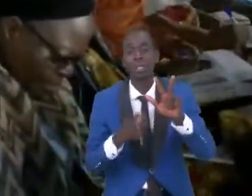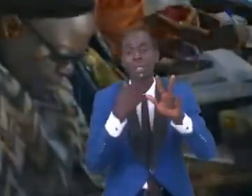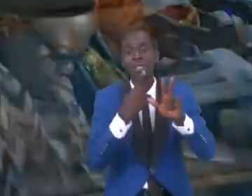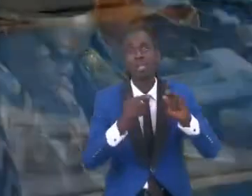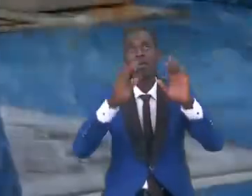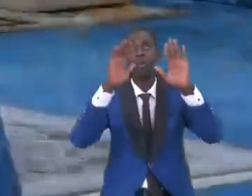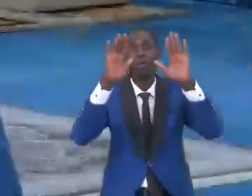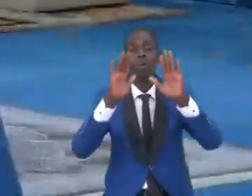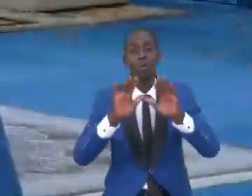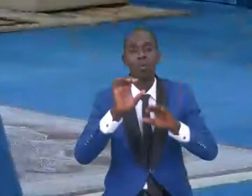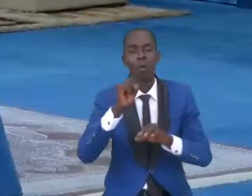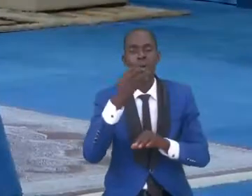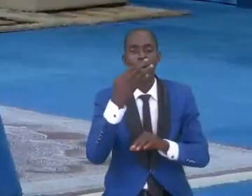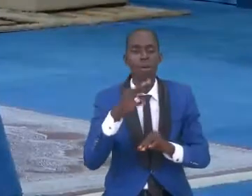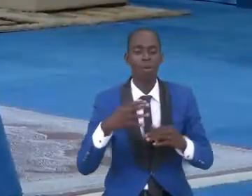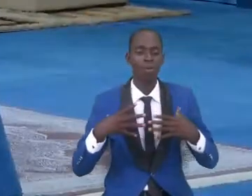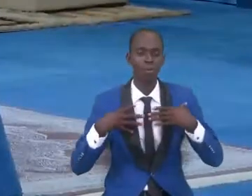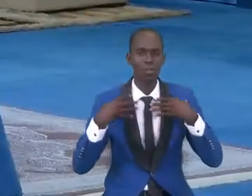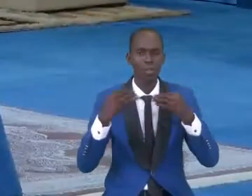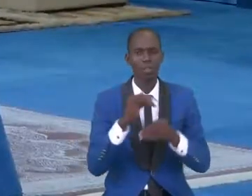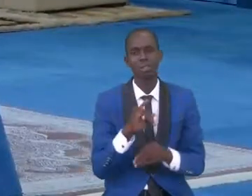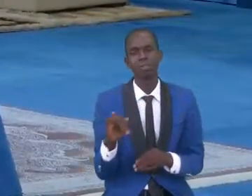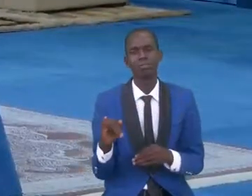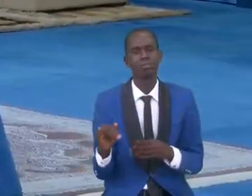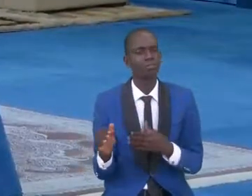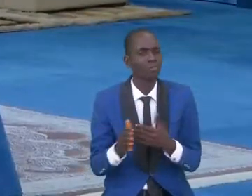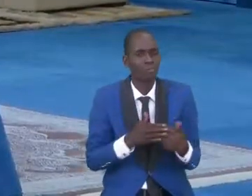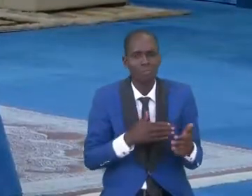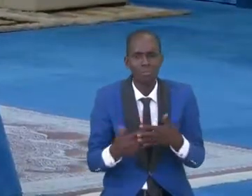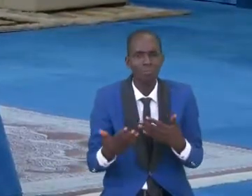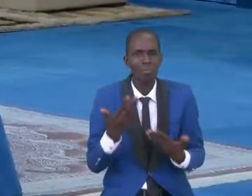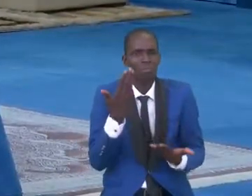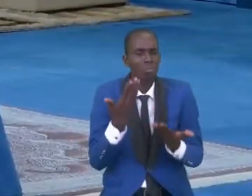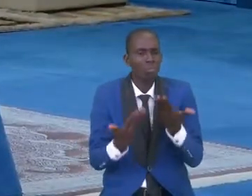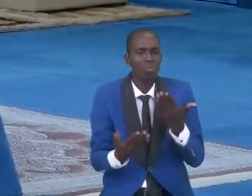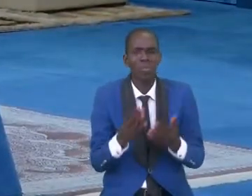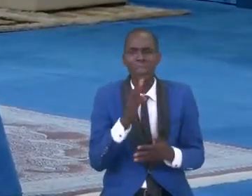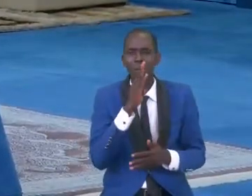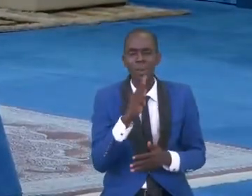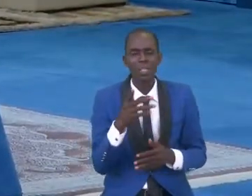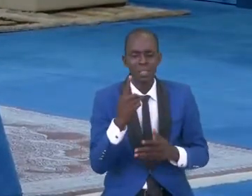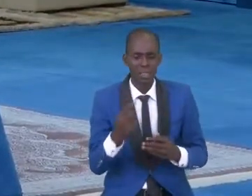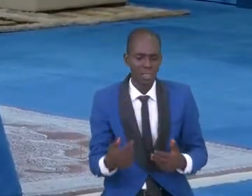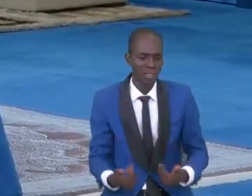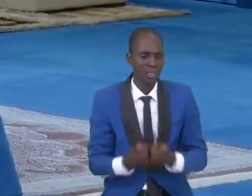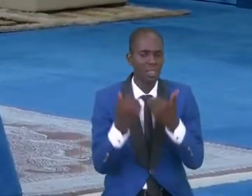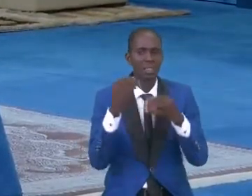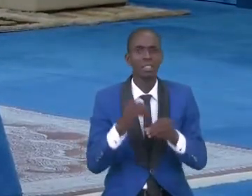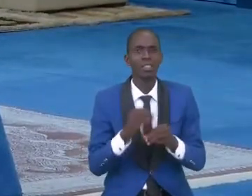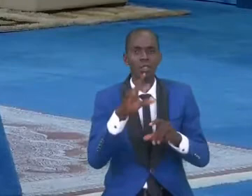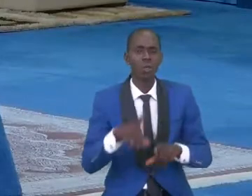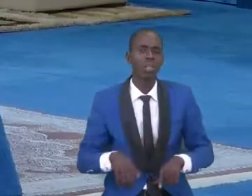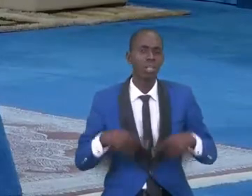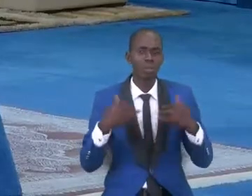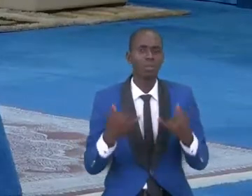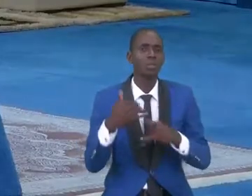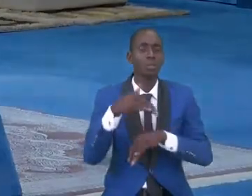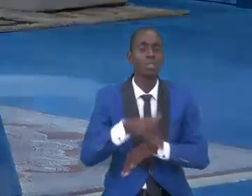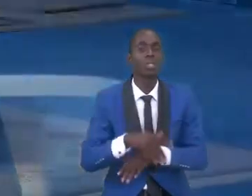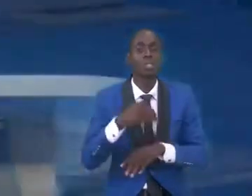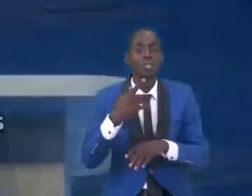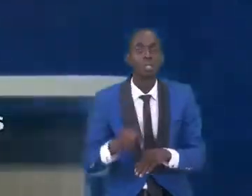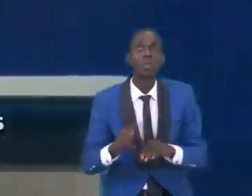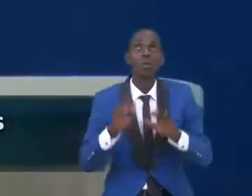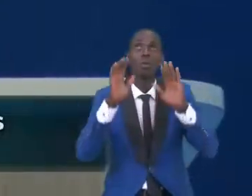The wonder of healing. Whatever may be the challenge in your life tonight, the